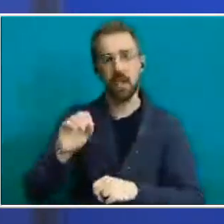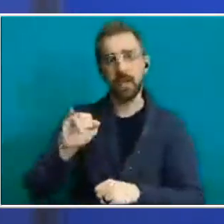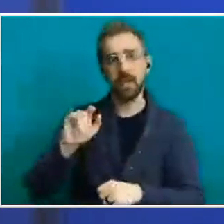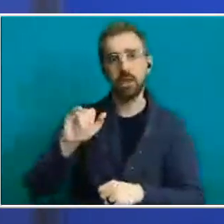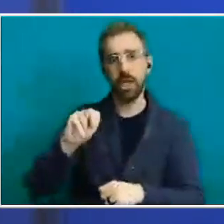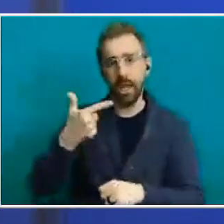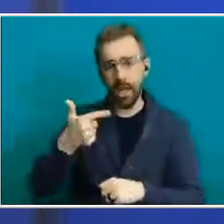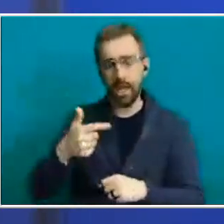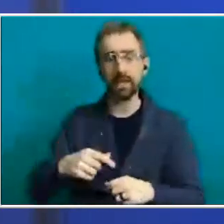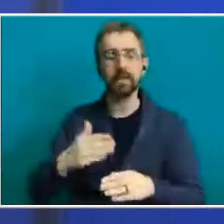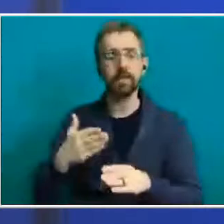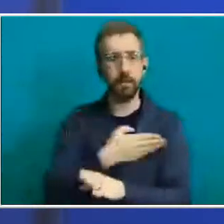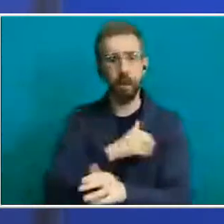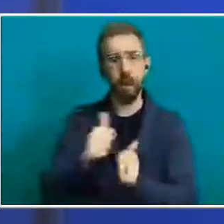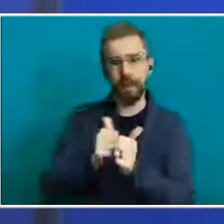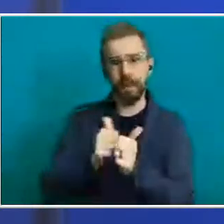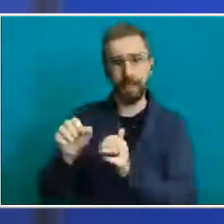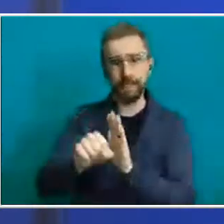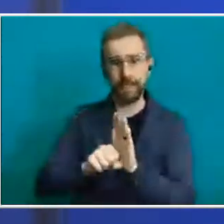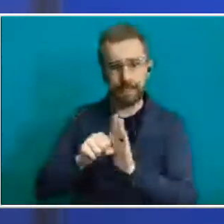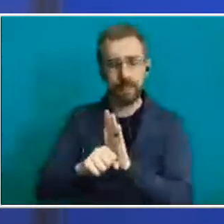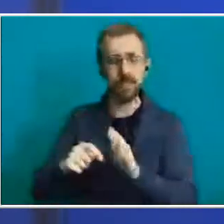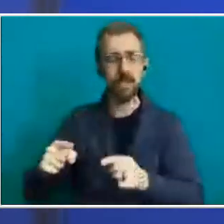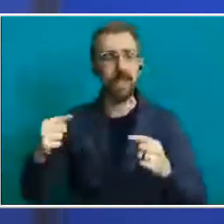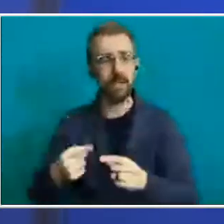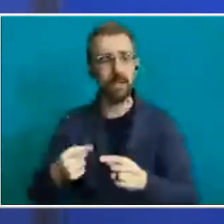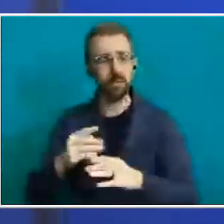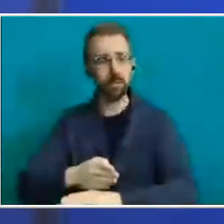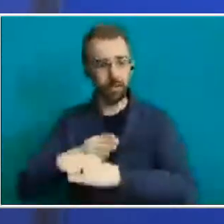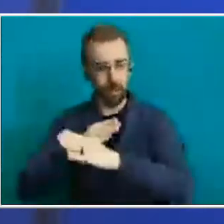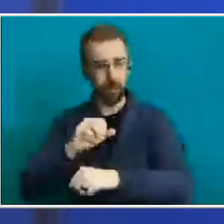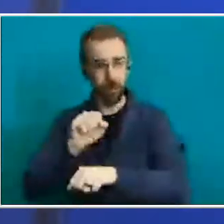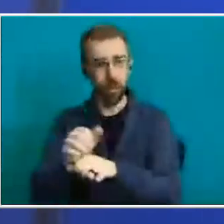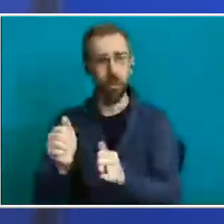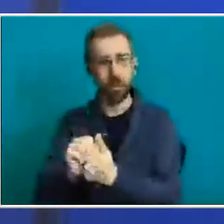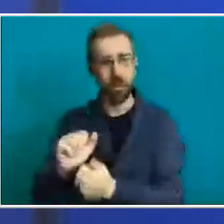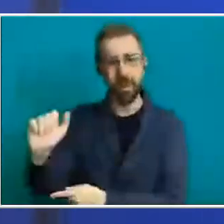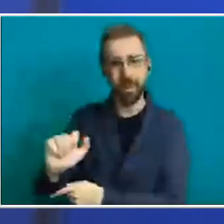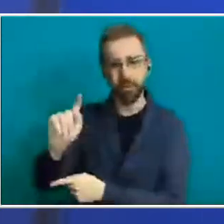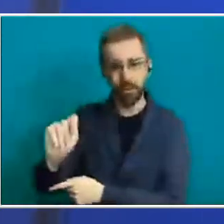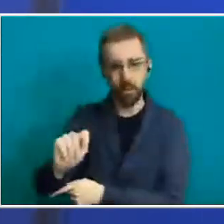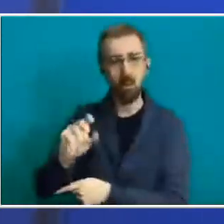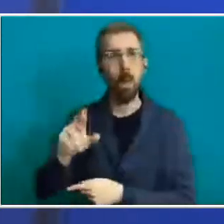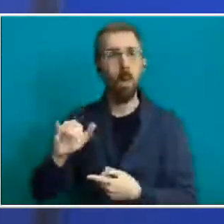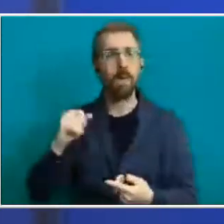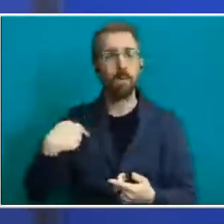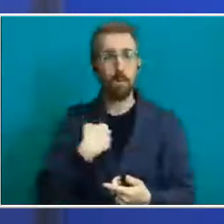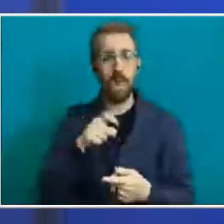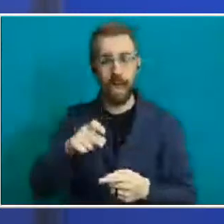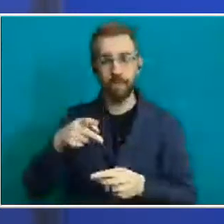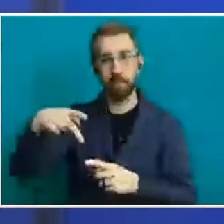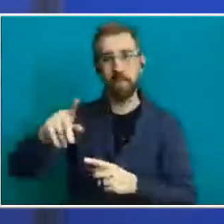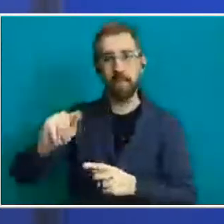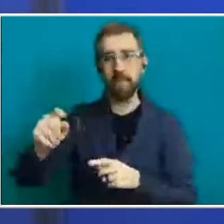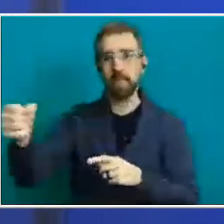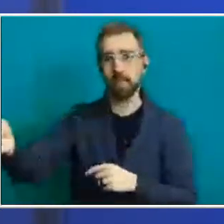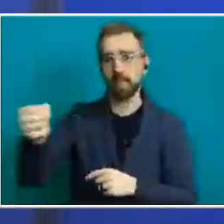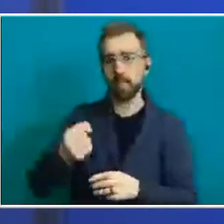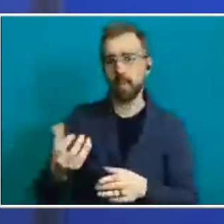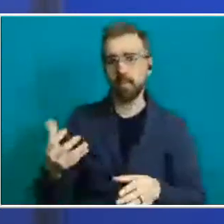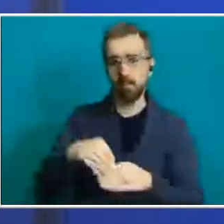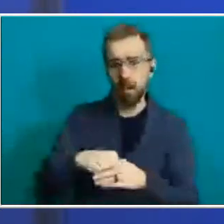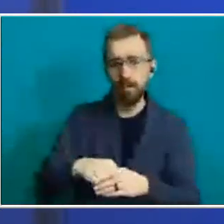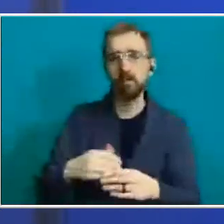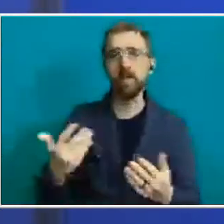making sure people are doing a lot of injury prevention work with their athletic trainers, or if we ever have to get physical therapists involved. And so we see